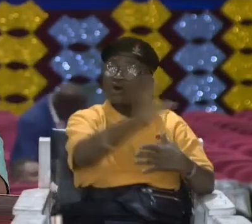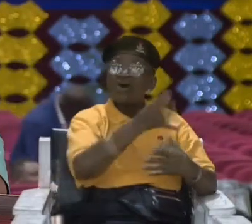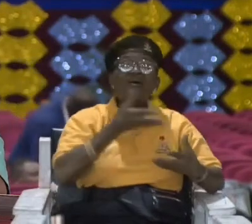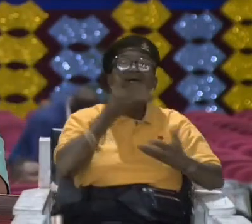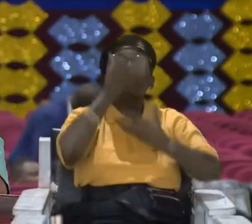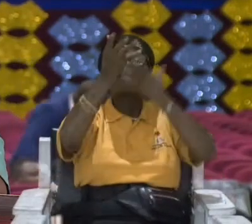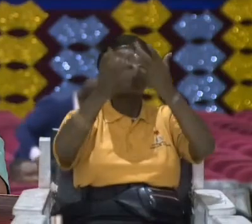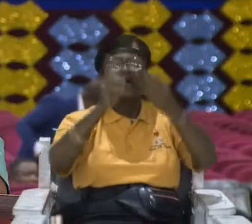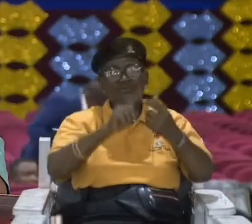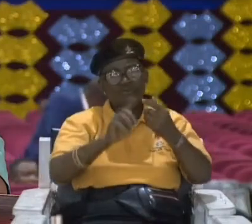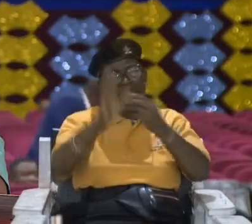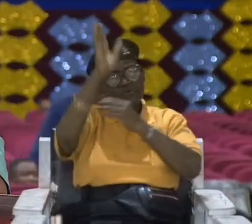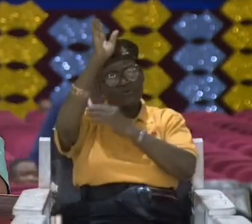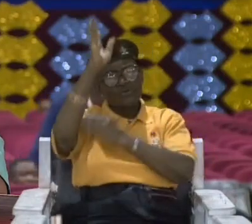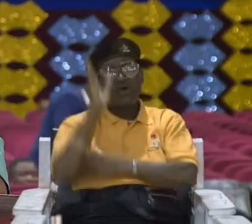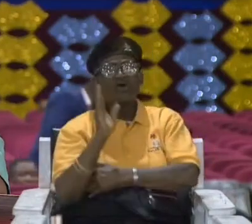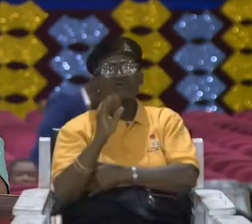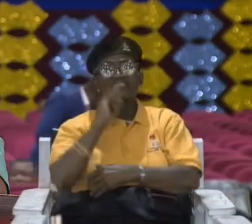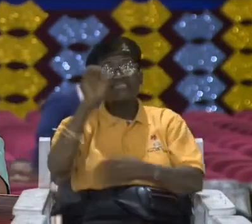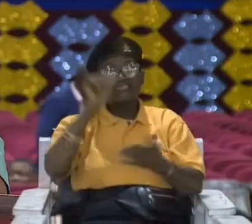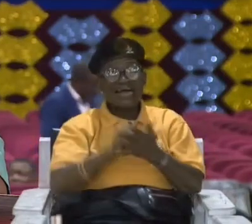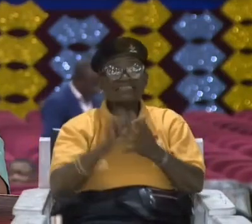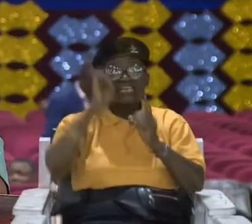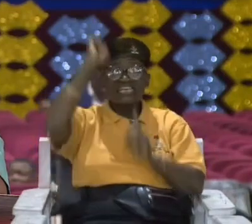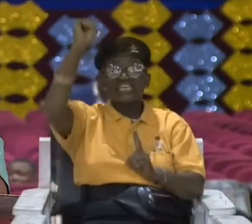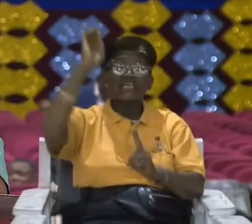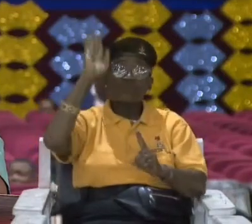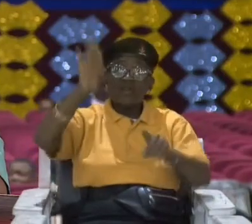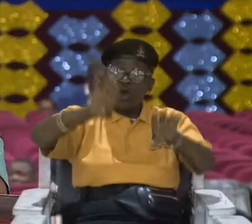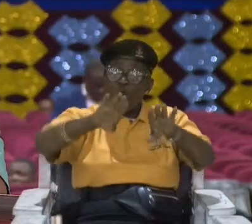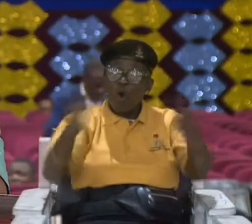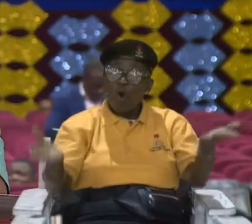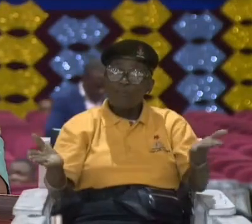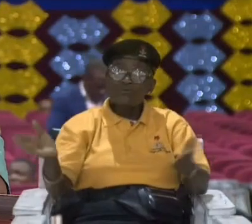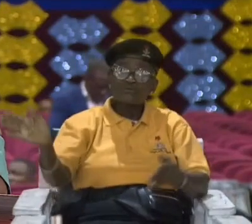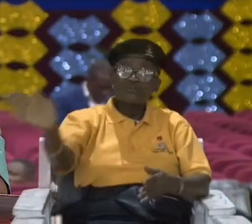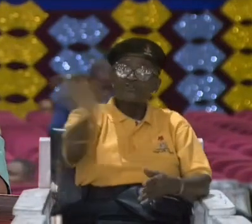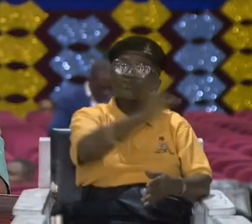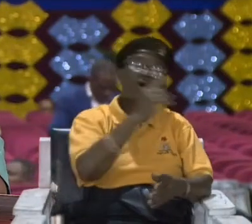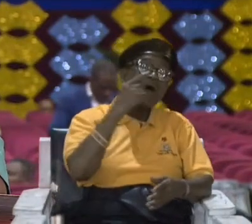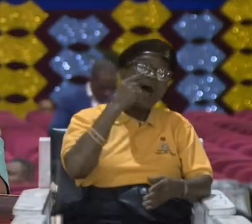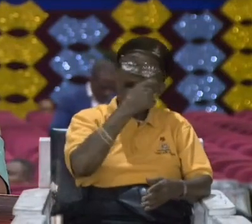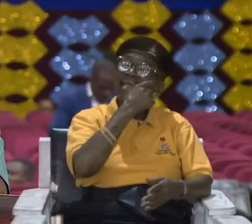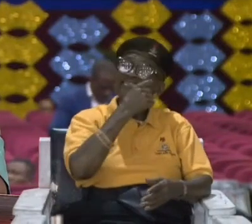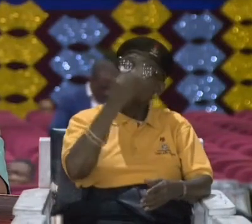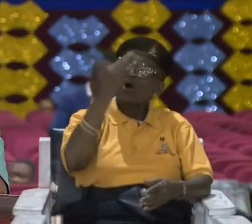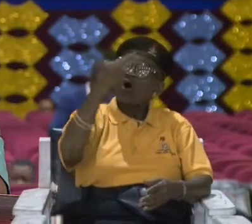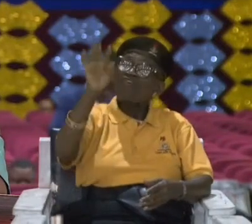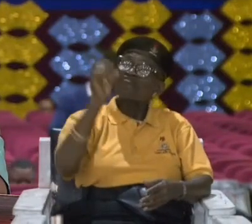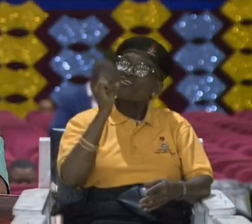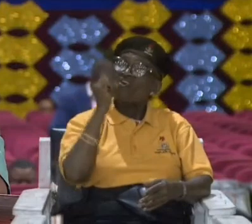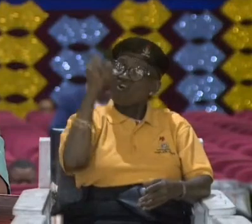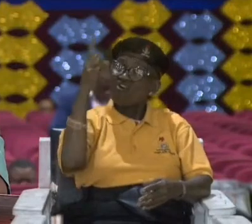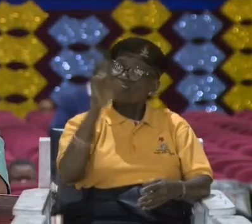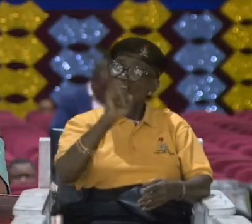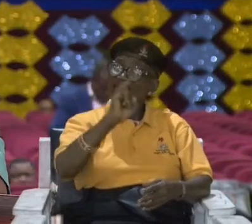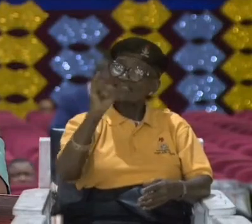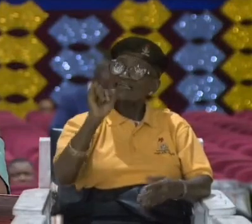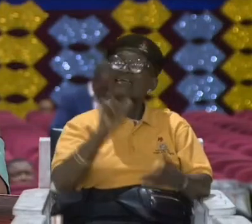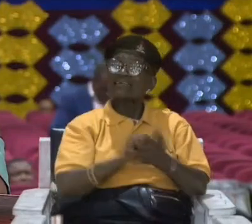your eyes of understanding, that you will recognize Jesus Christ for who He